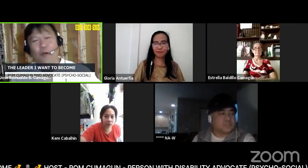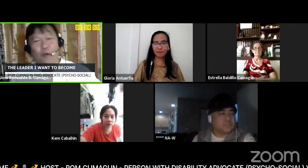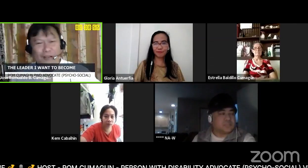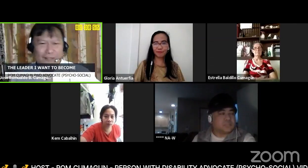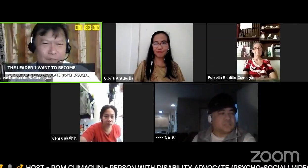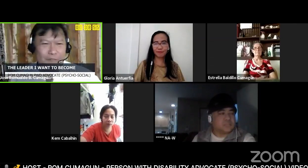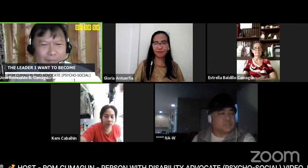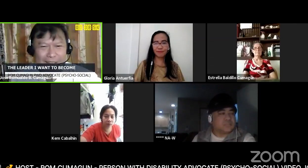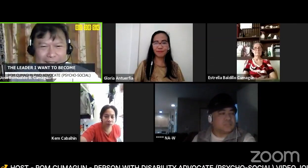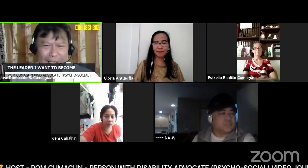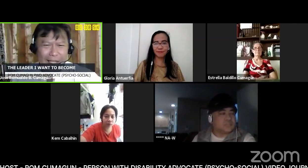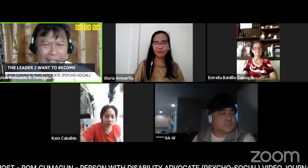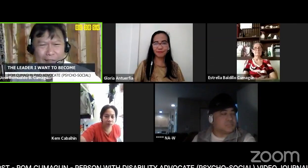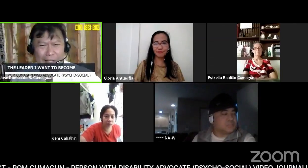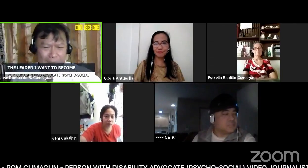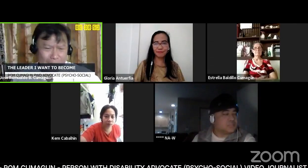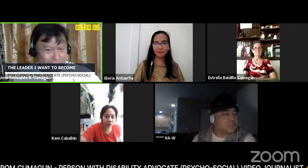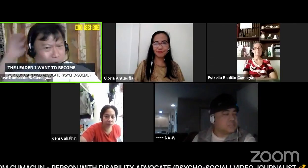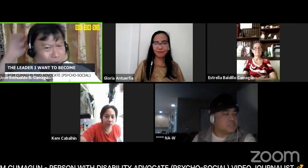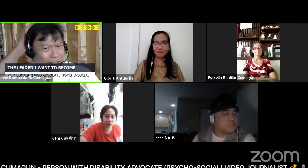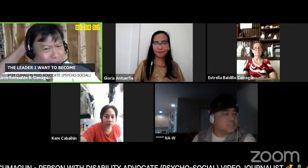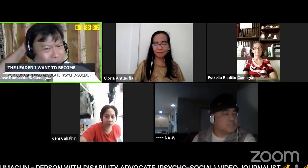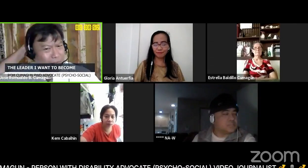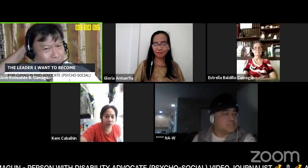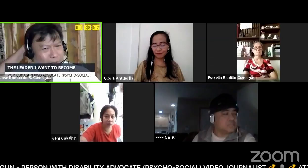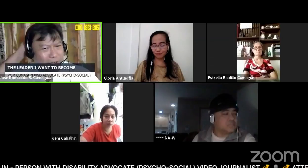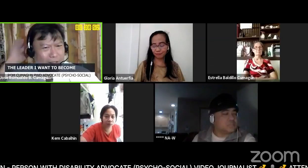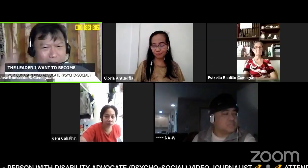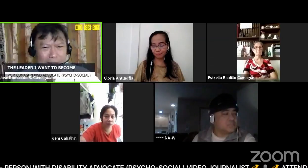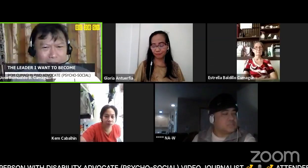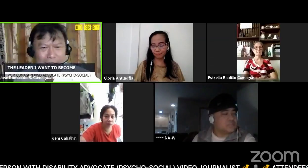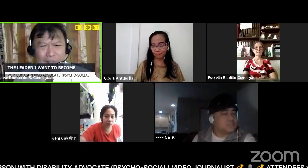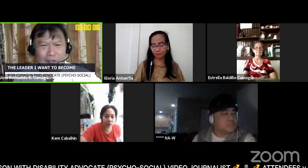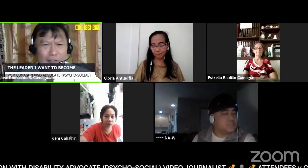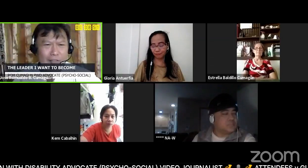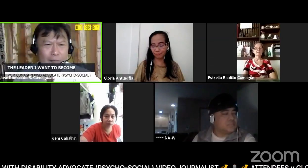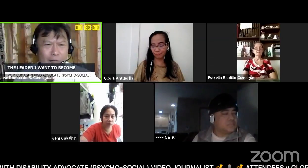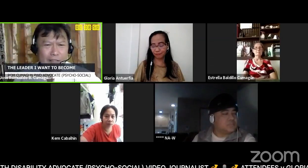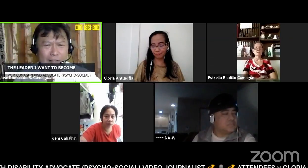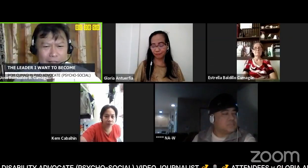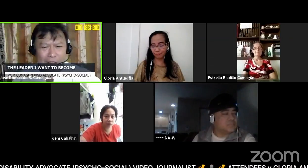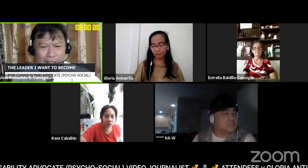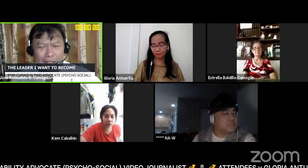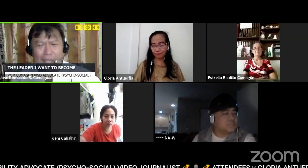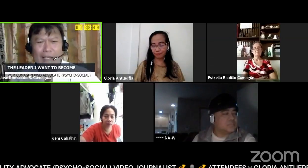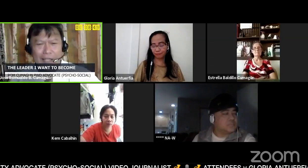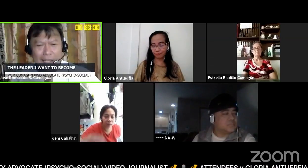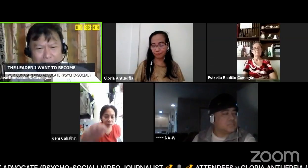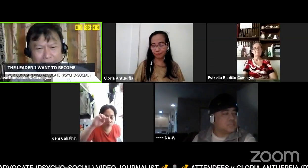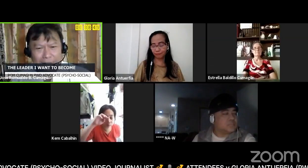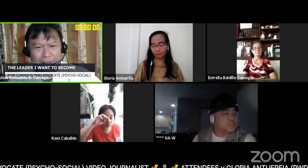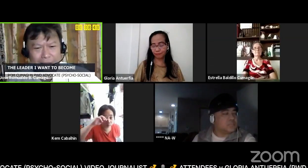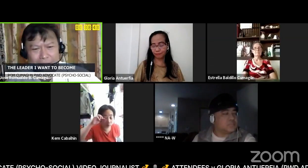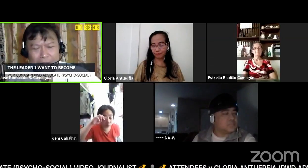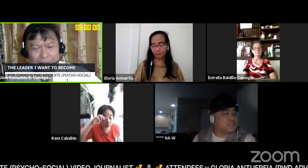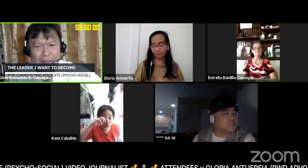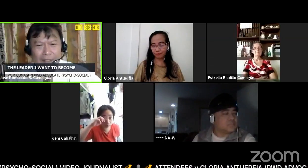best, give your all. I can think of my brother. My brother has only one son,